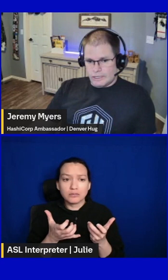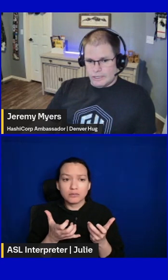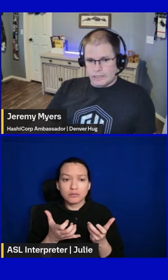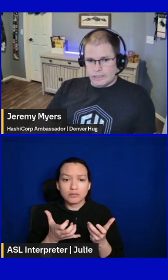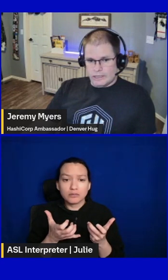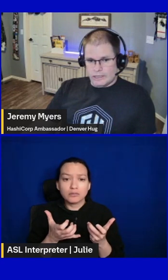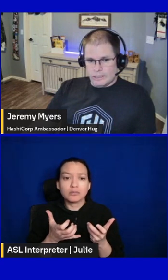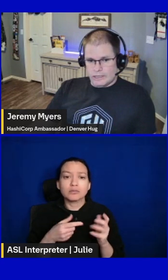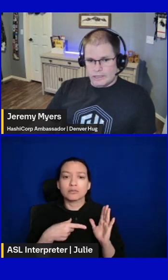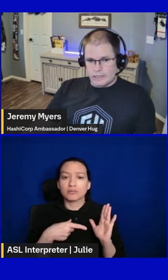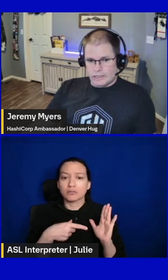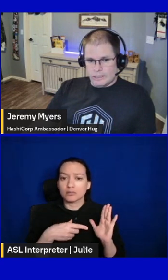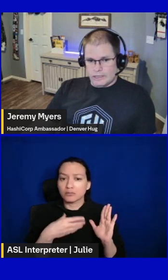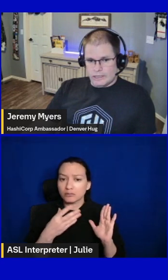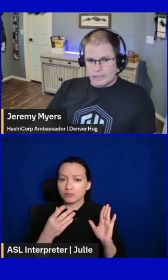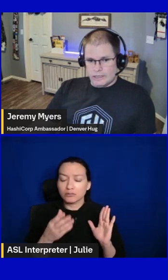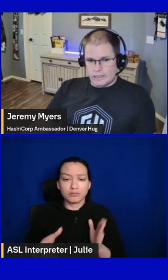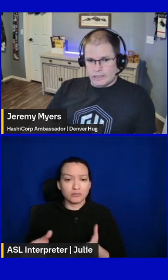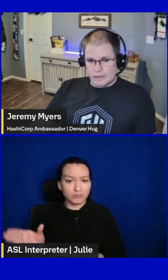to do in